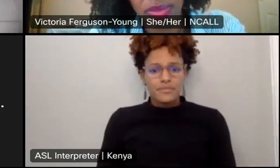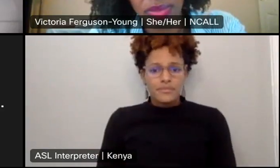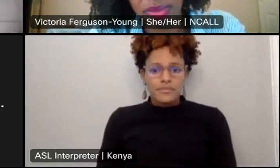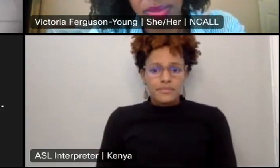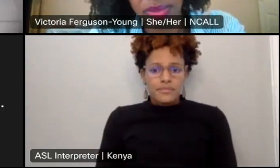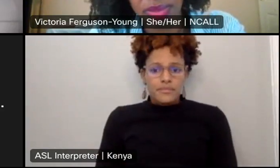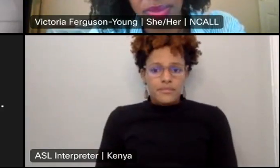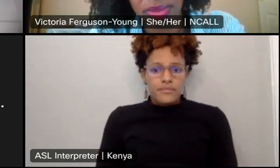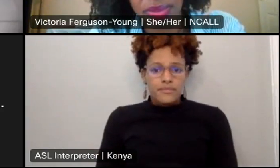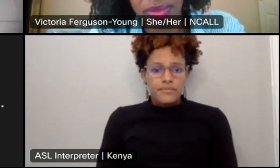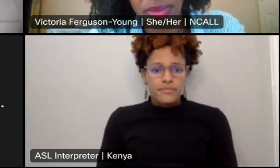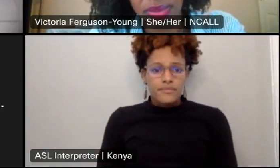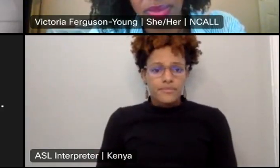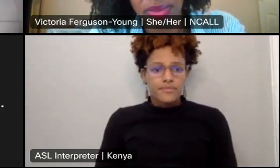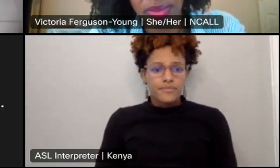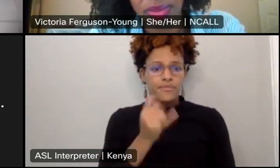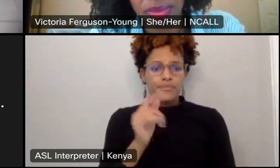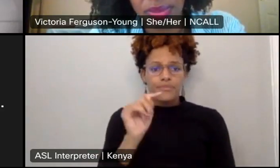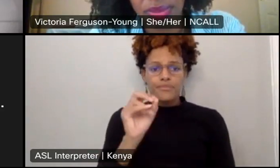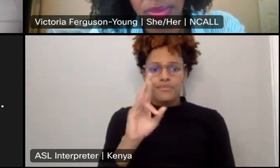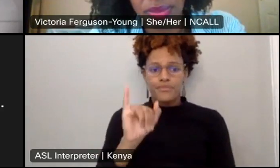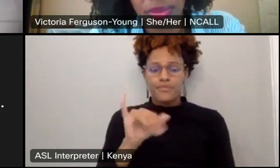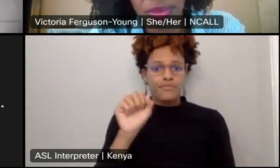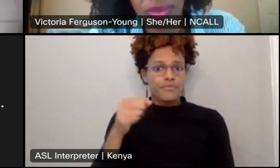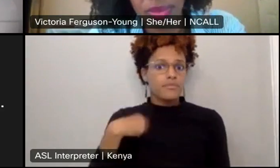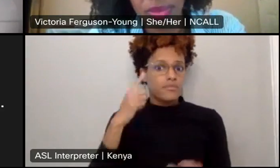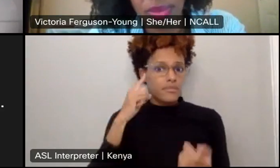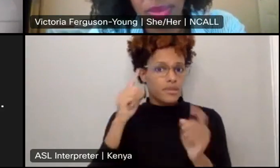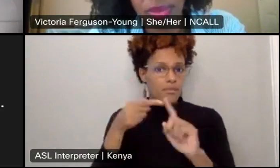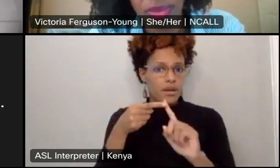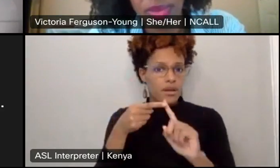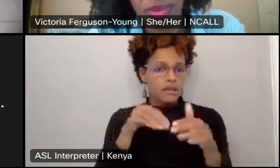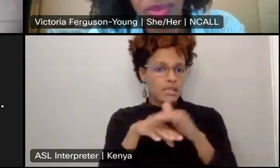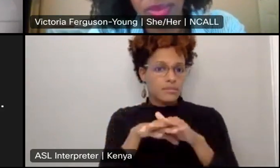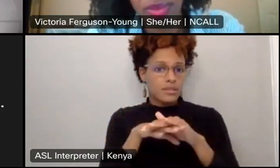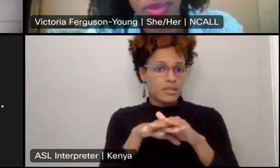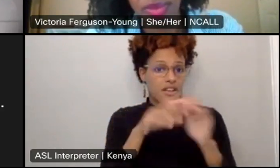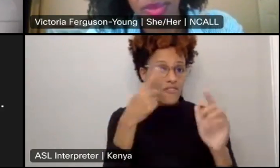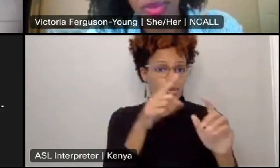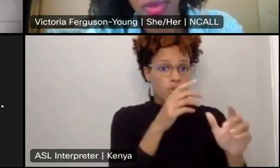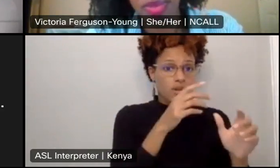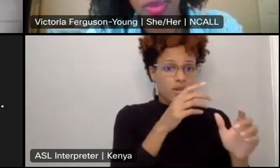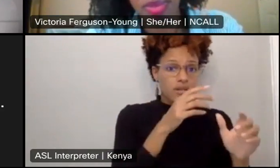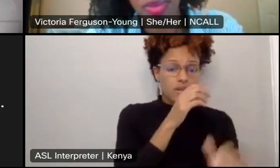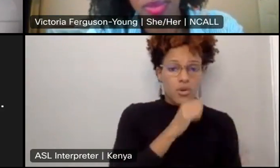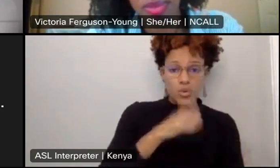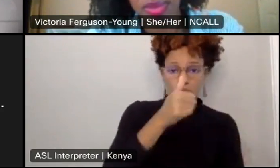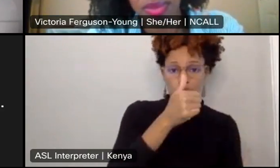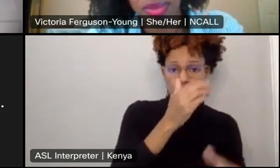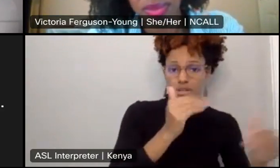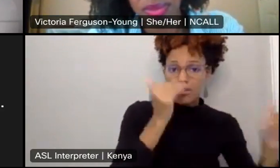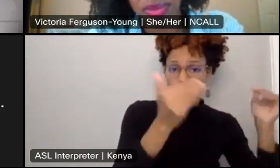Yeah, thinking about accessibility, especially for elders, and for older adults, is